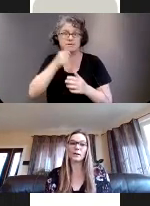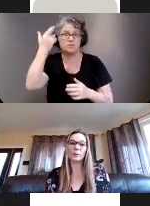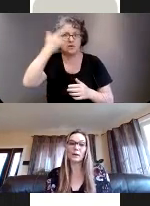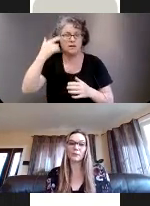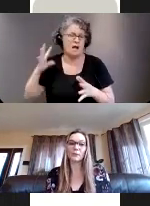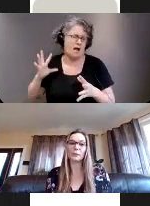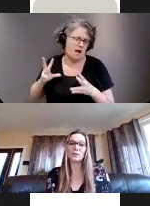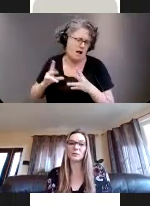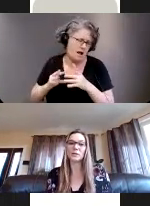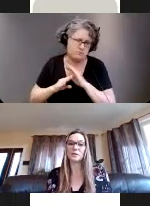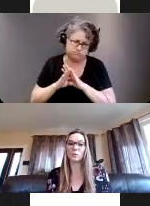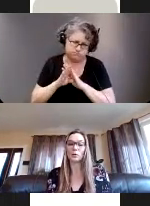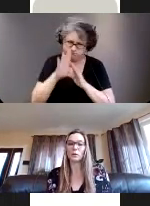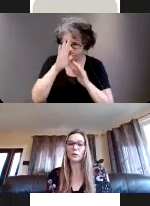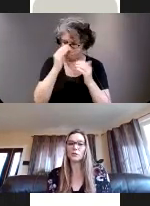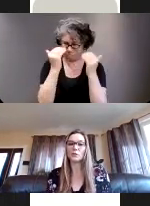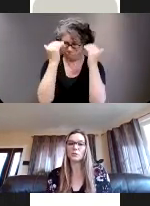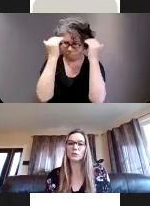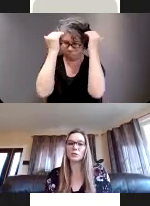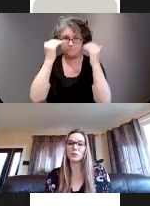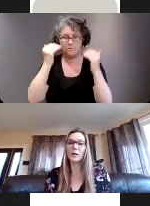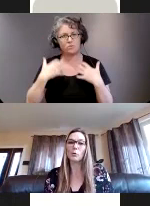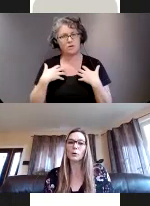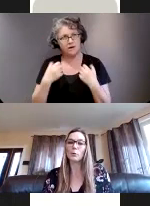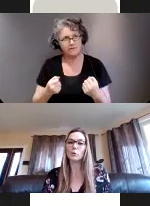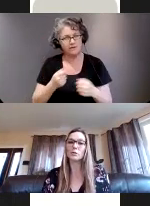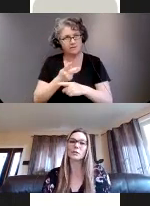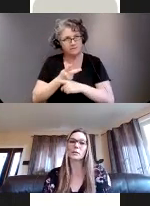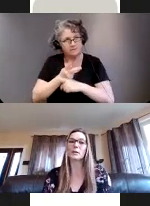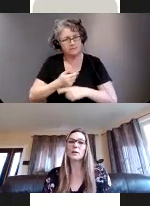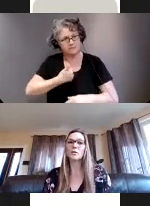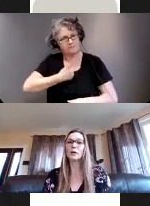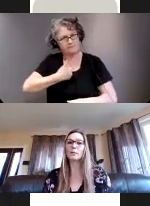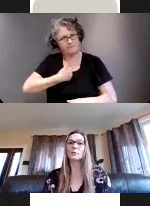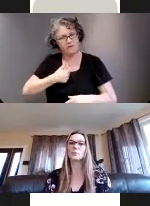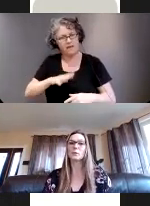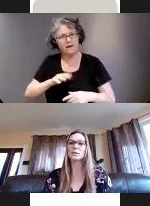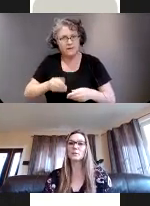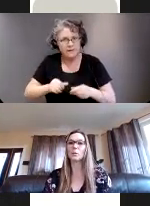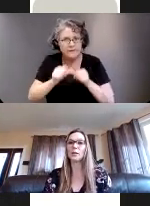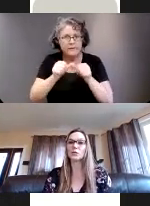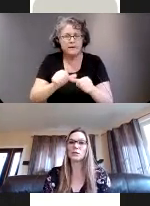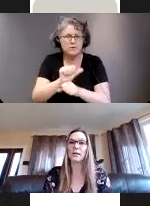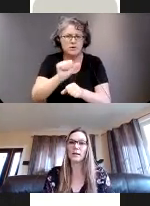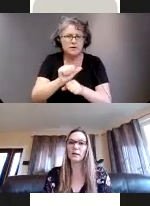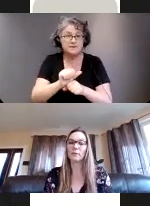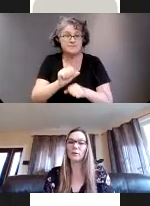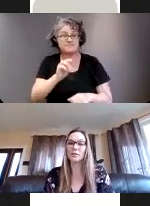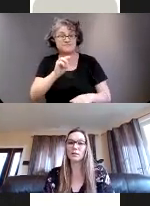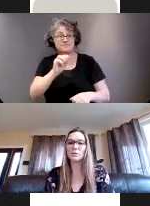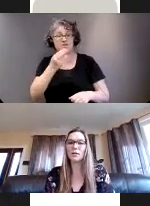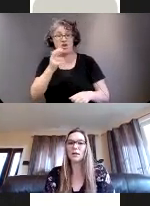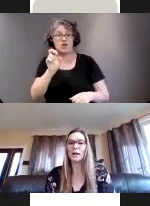at our recovery and resilience in the work that we do. So Maureen Pollard's going to be talking about small steps that we can take care